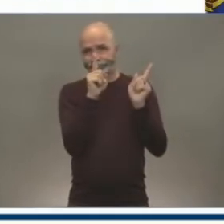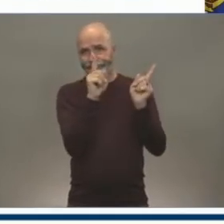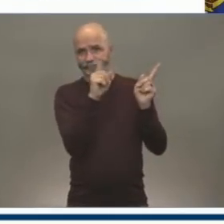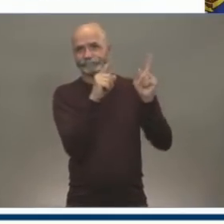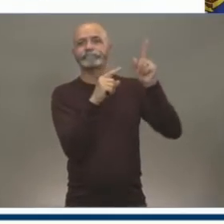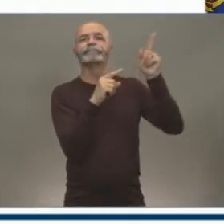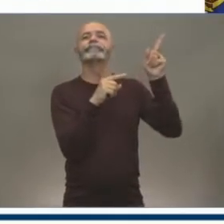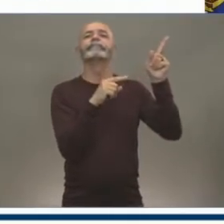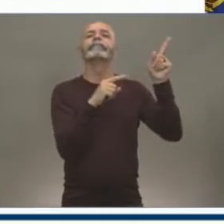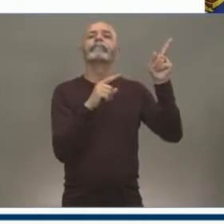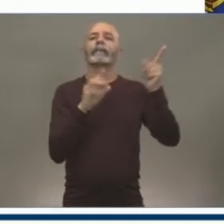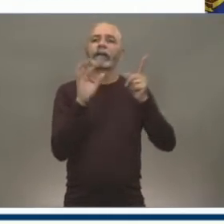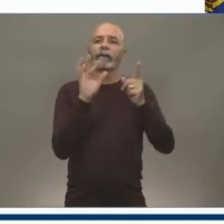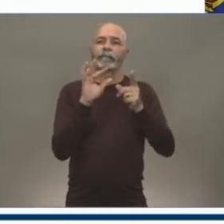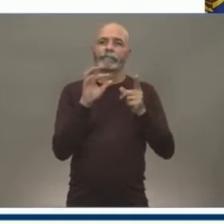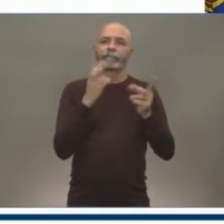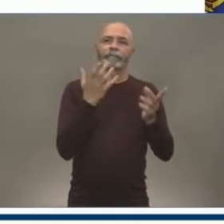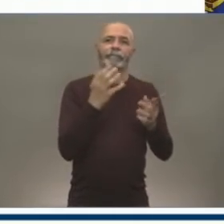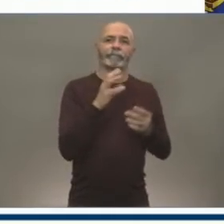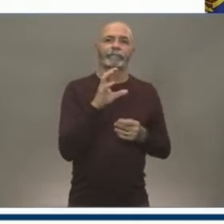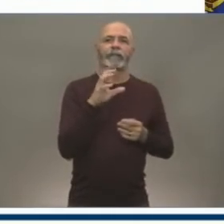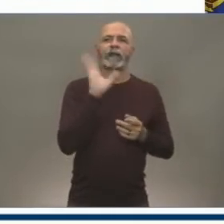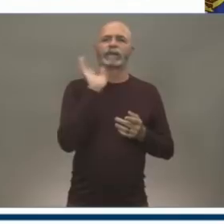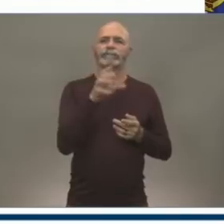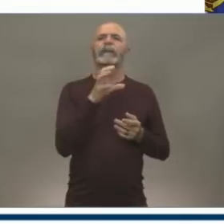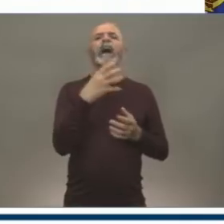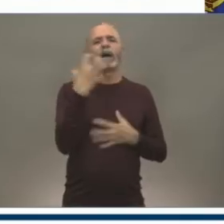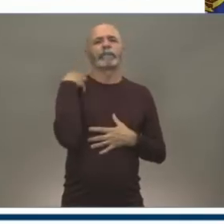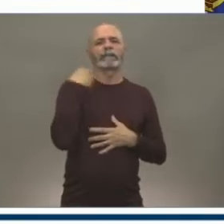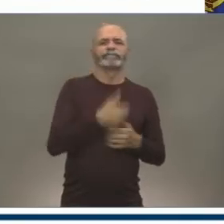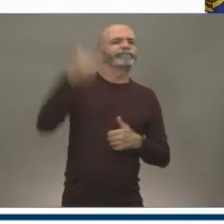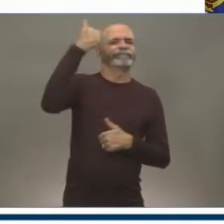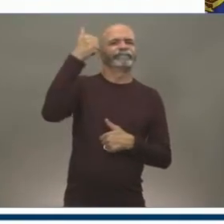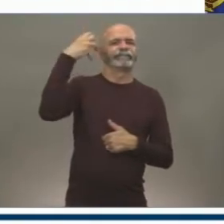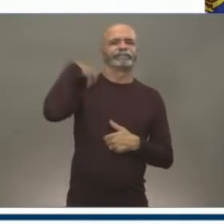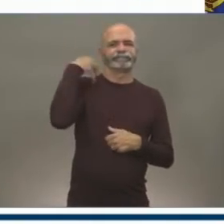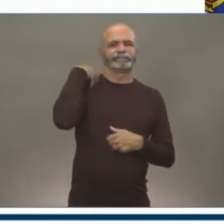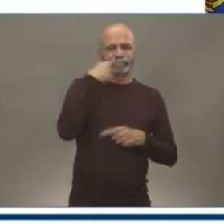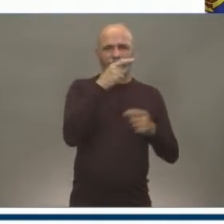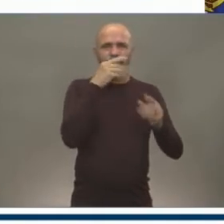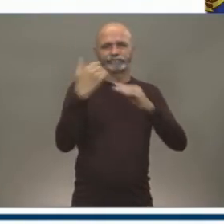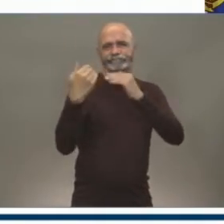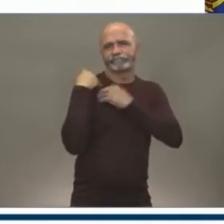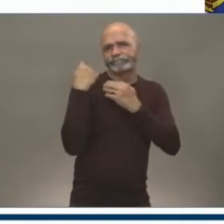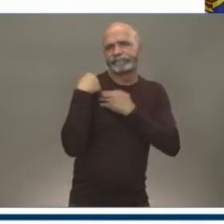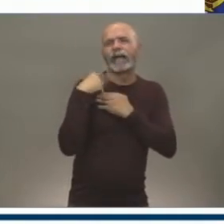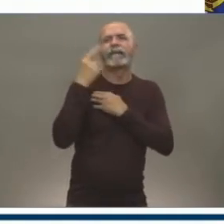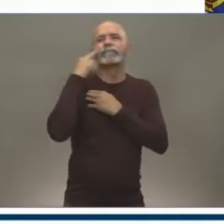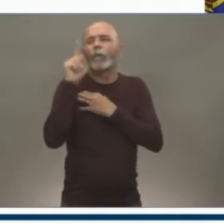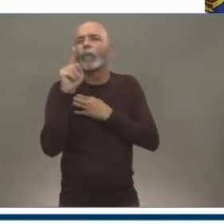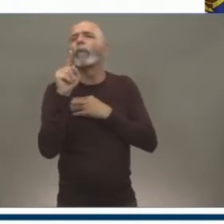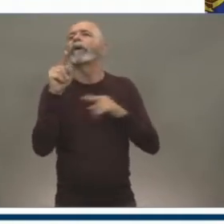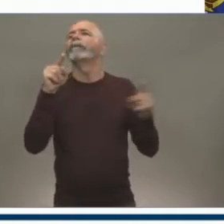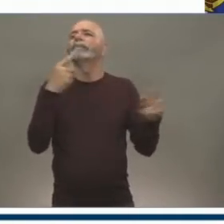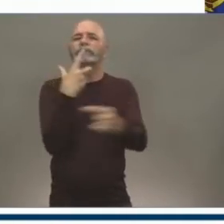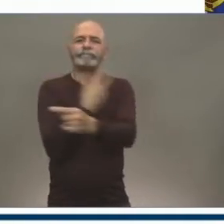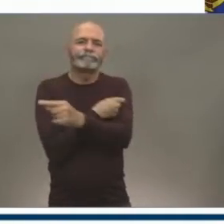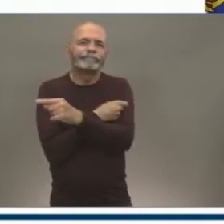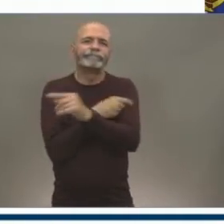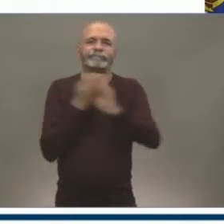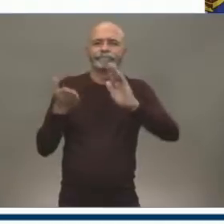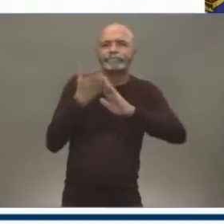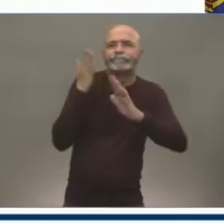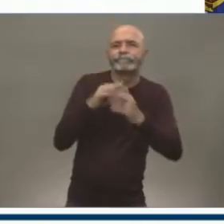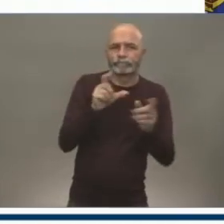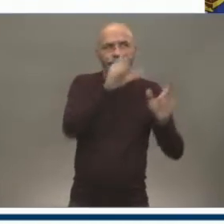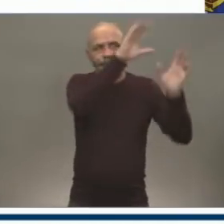General Fortin will lead Canada's vaccine distribution efforts. I'm just wondering who will look after the plan and